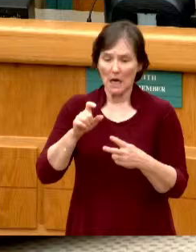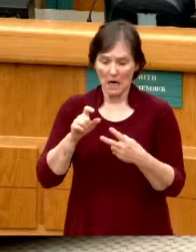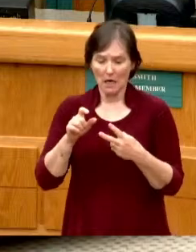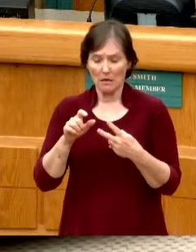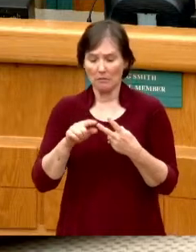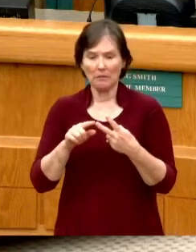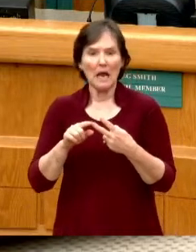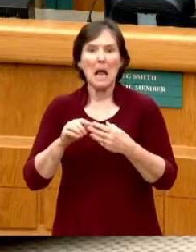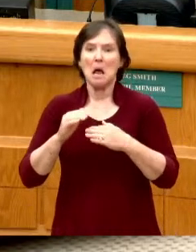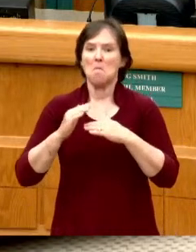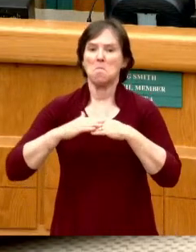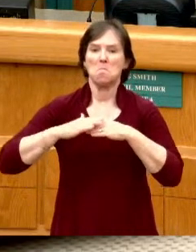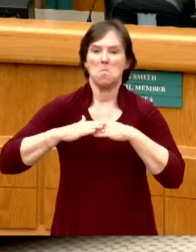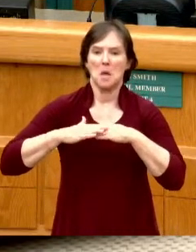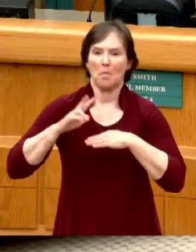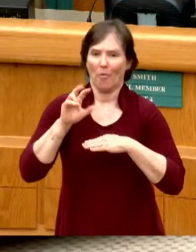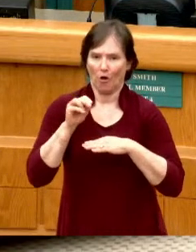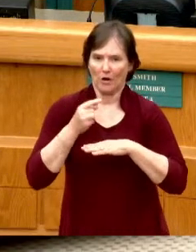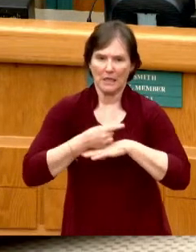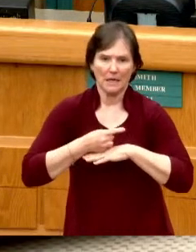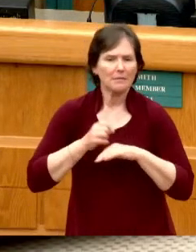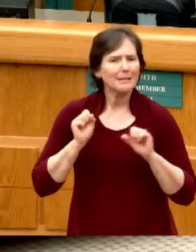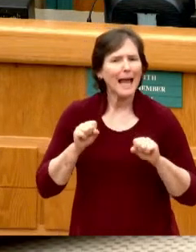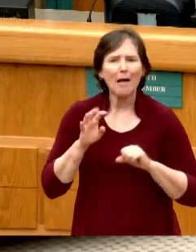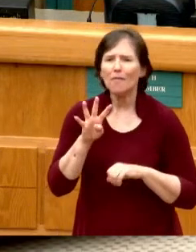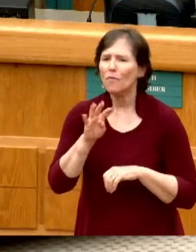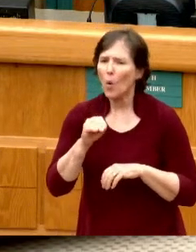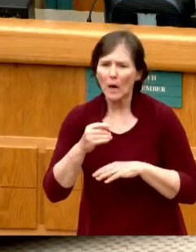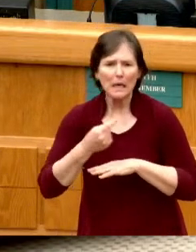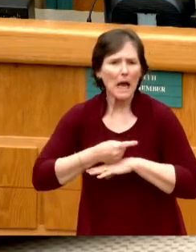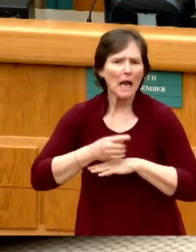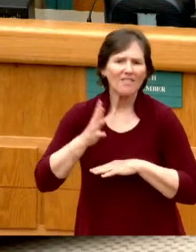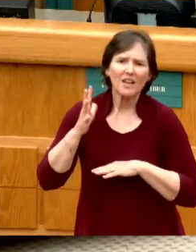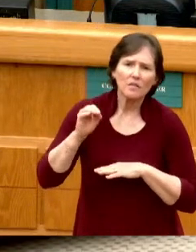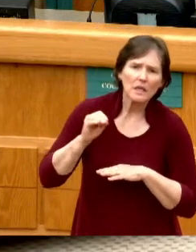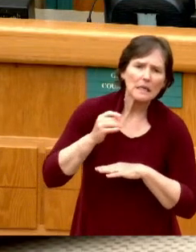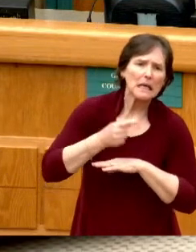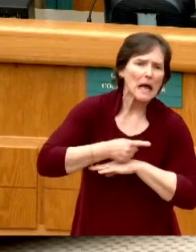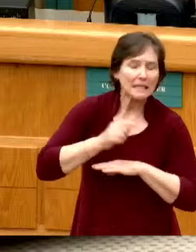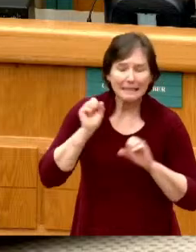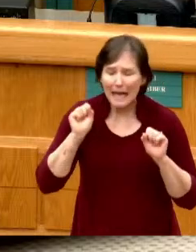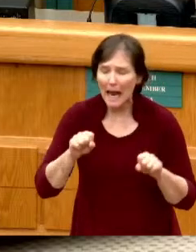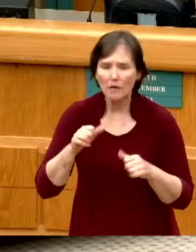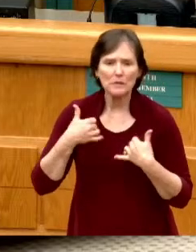days. You're still going to be okay, and you're still going to get the protection. So that's very important.